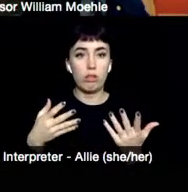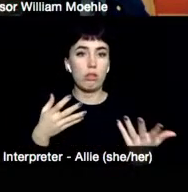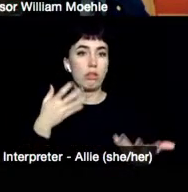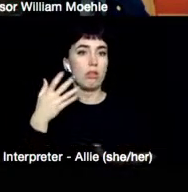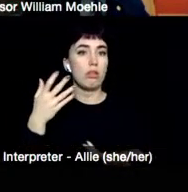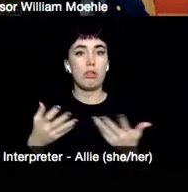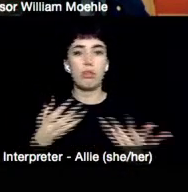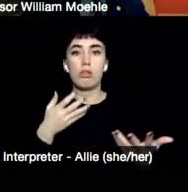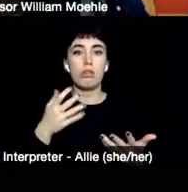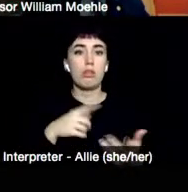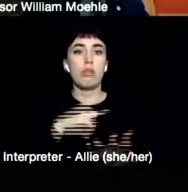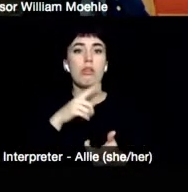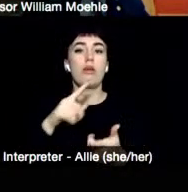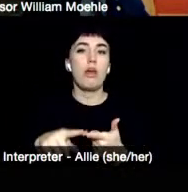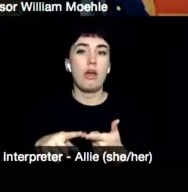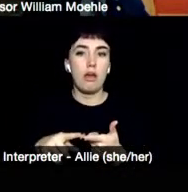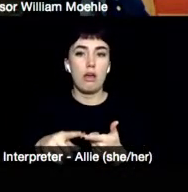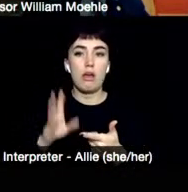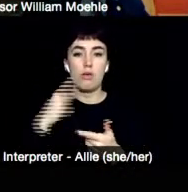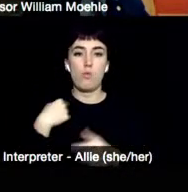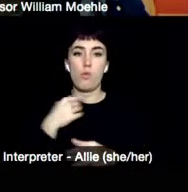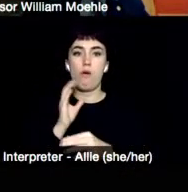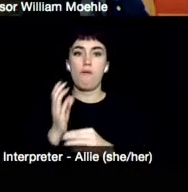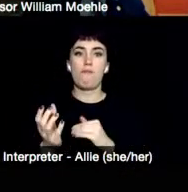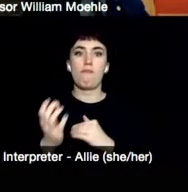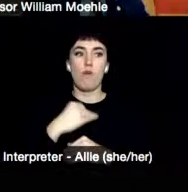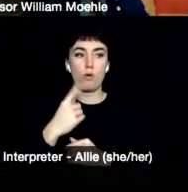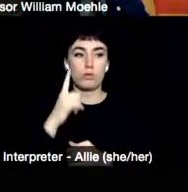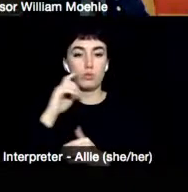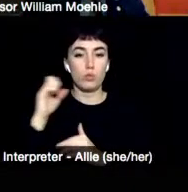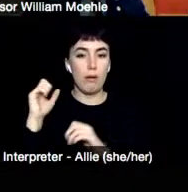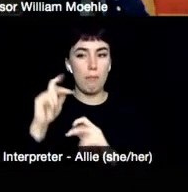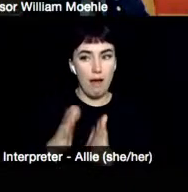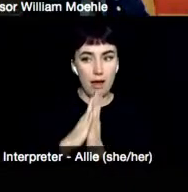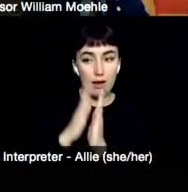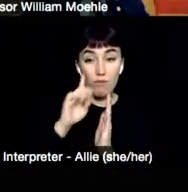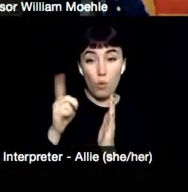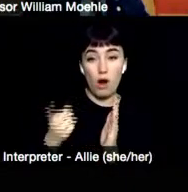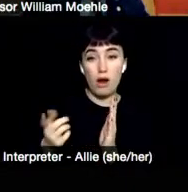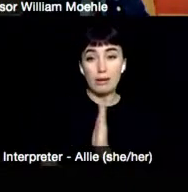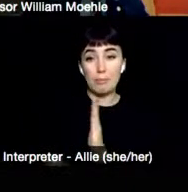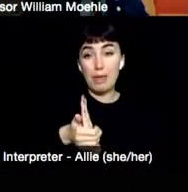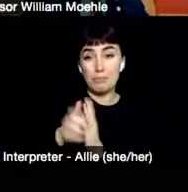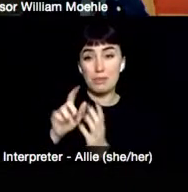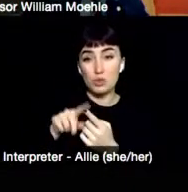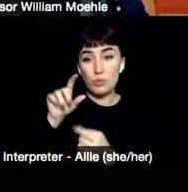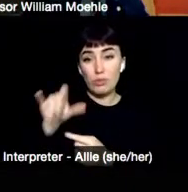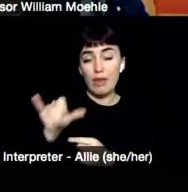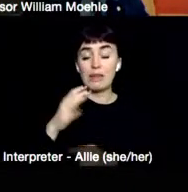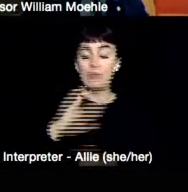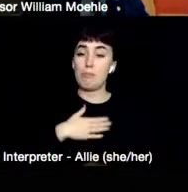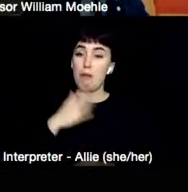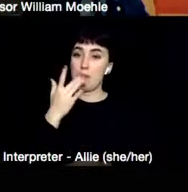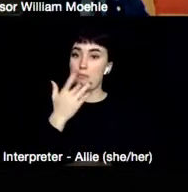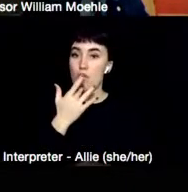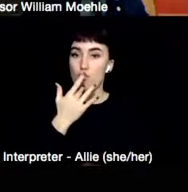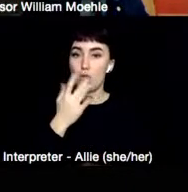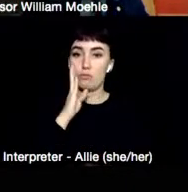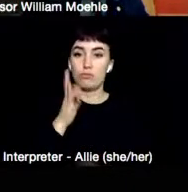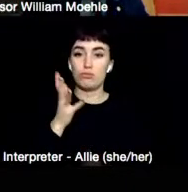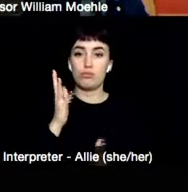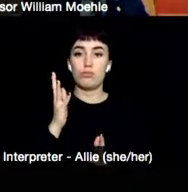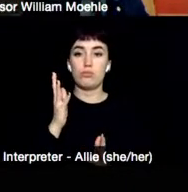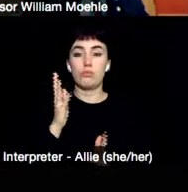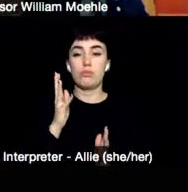we would then be forced to either come back and ask for an amendment to that. So my preference would be to leave it a